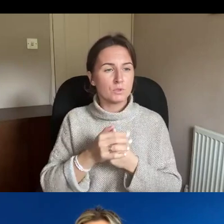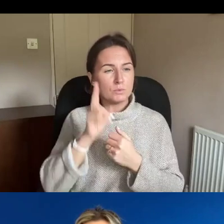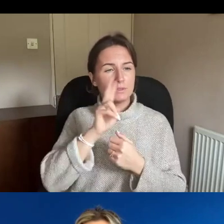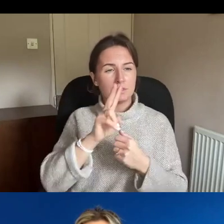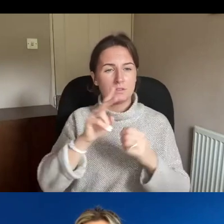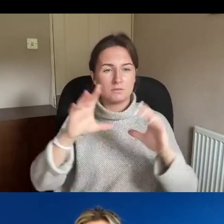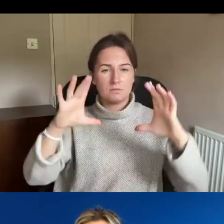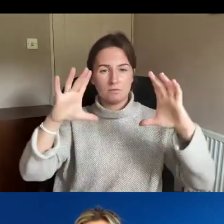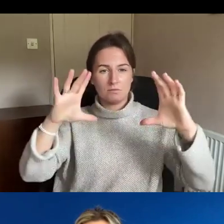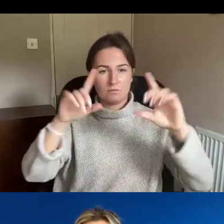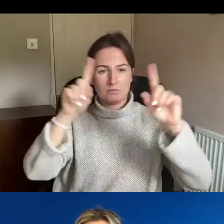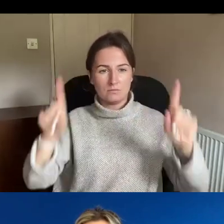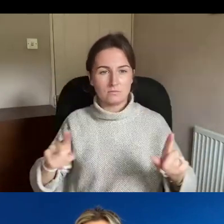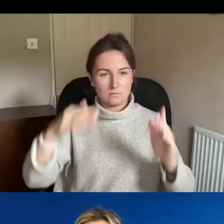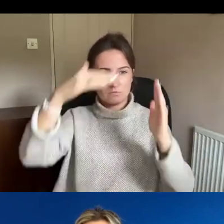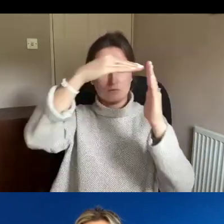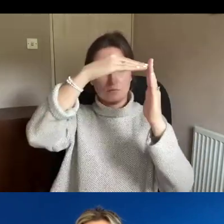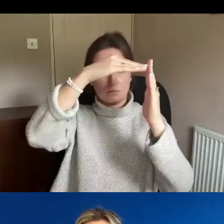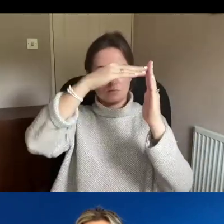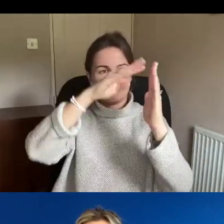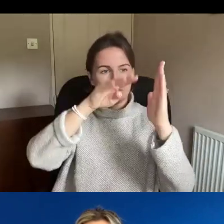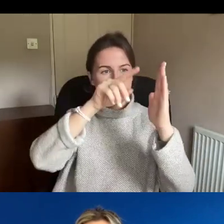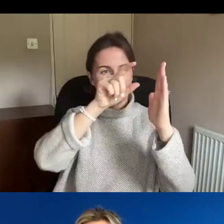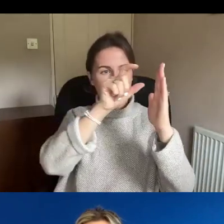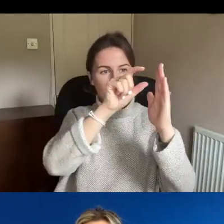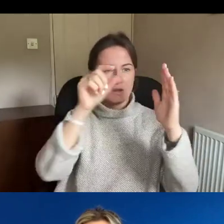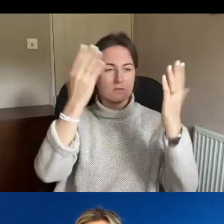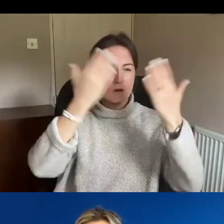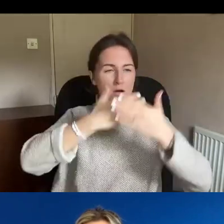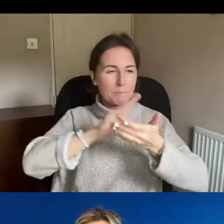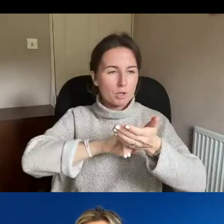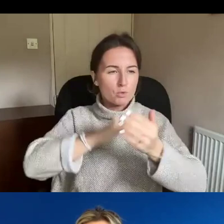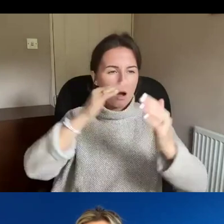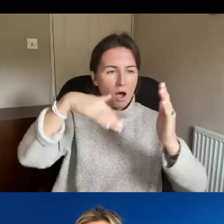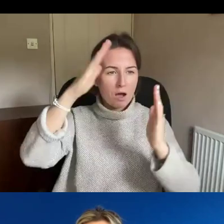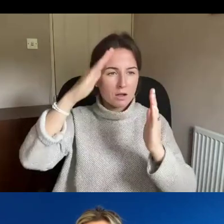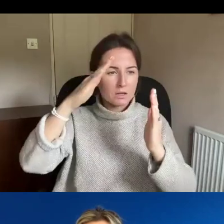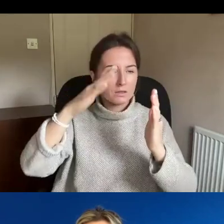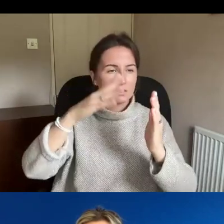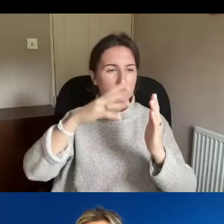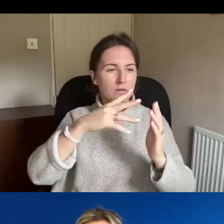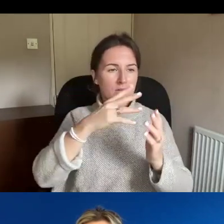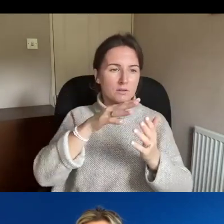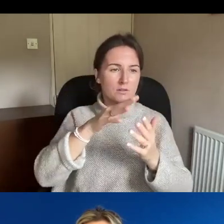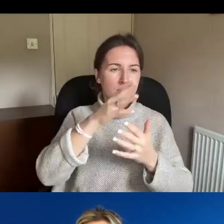see dark is high, the aqua greeny color is medium, and the cream is low. So this basically just lets you